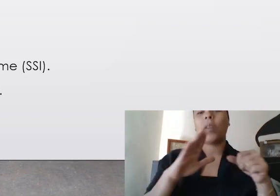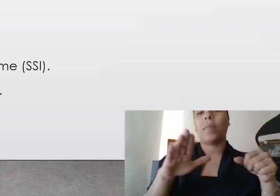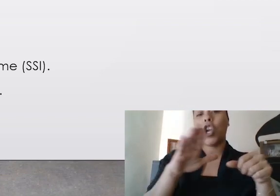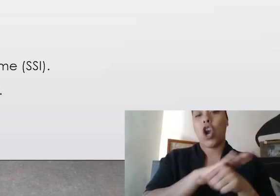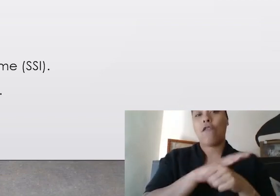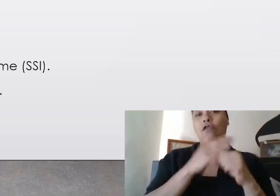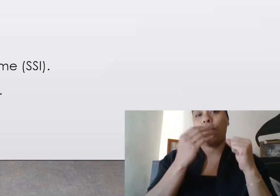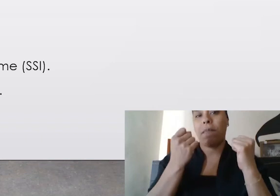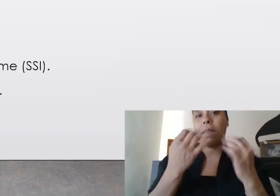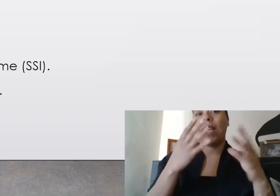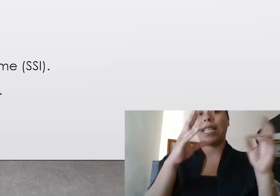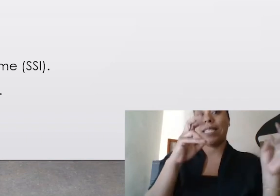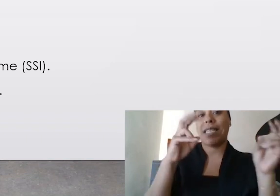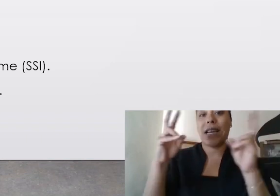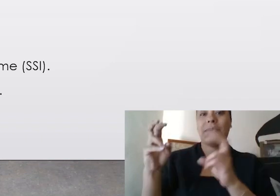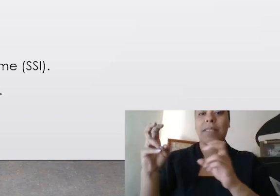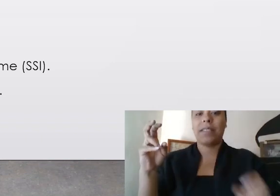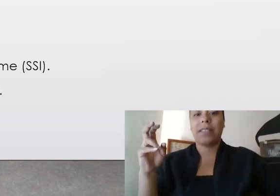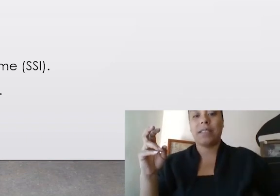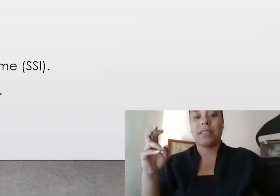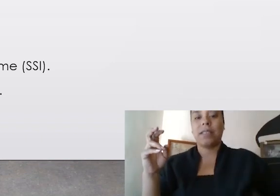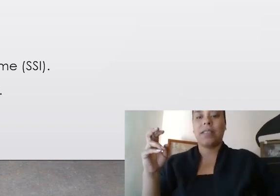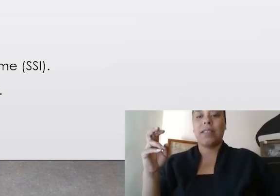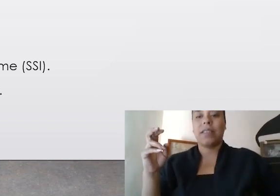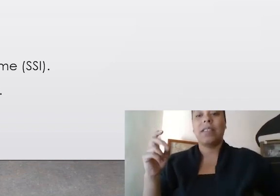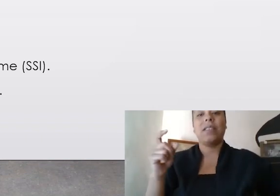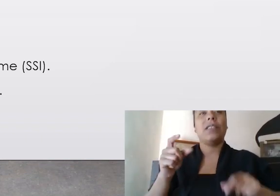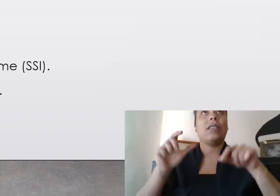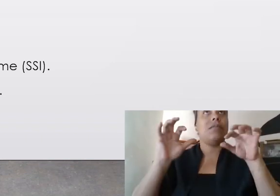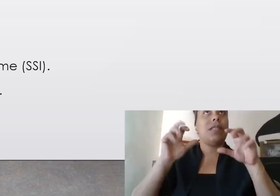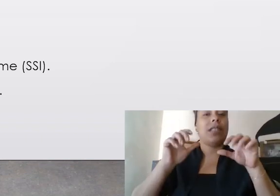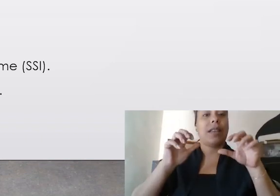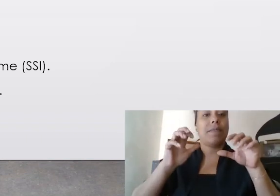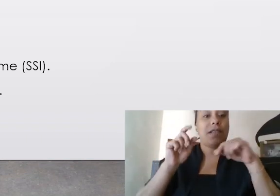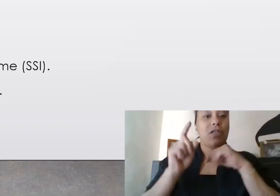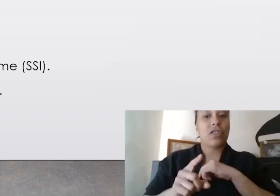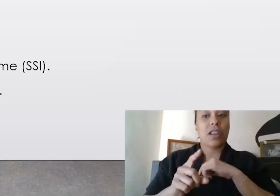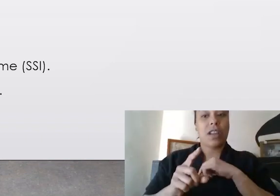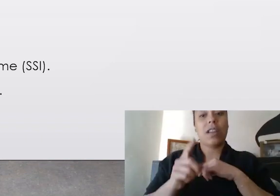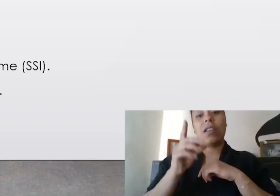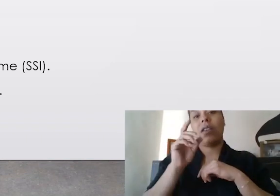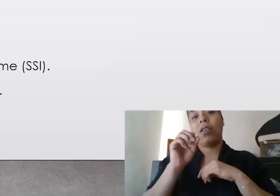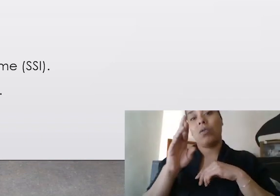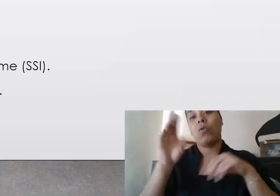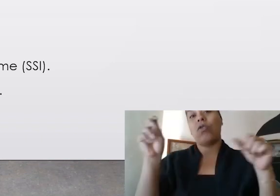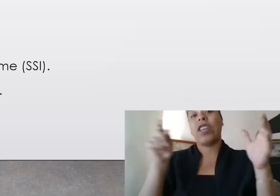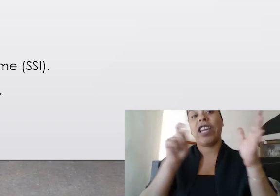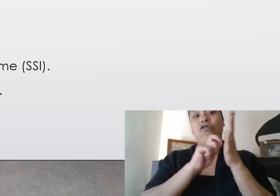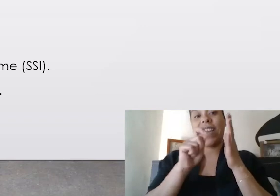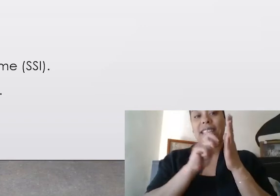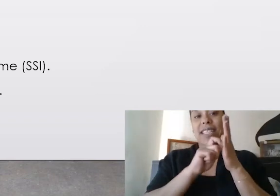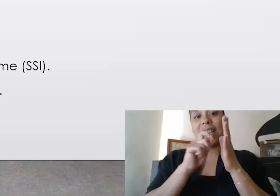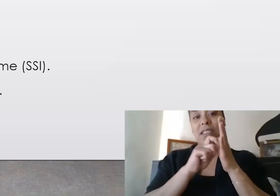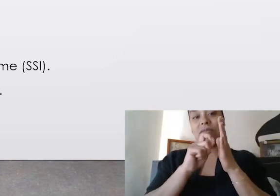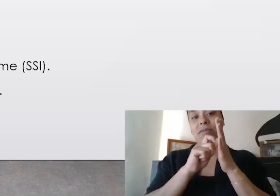So if you have a question, just type it in the chat real quick, or you can write it down and refer to it a little